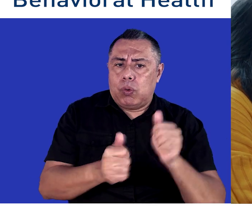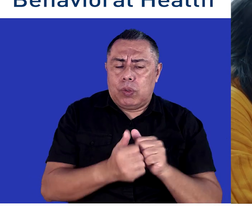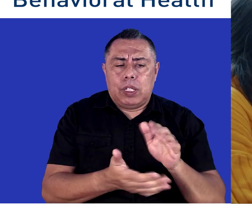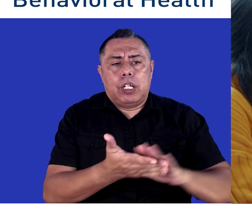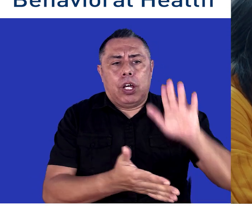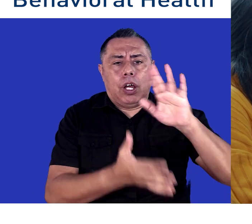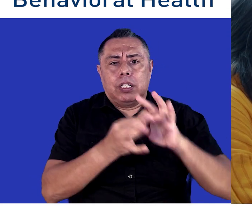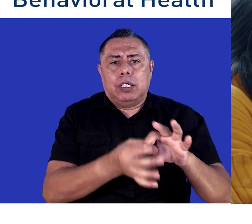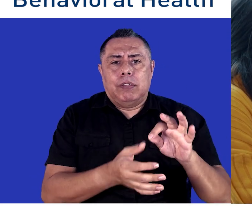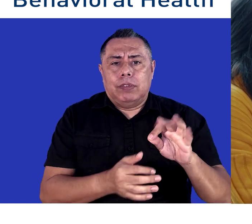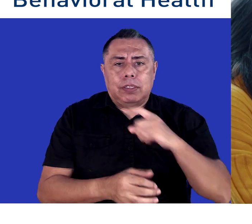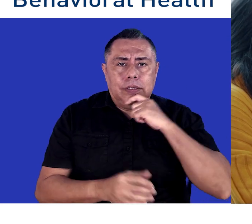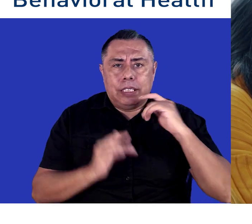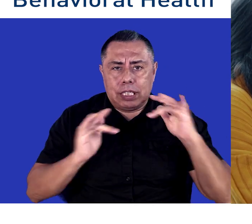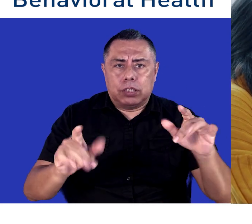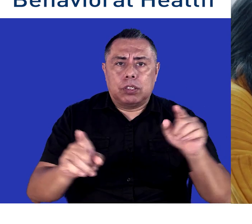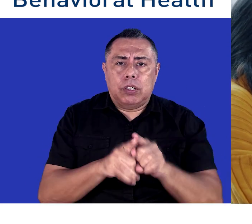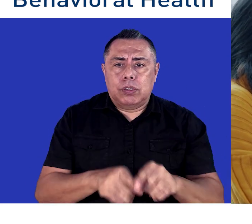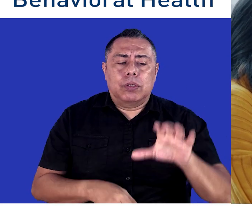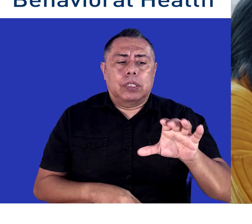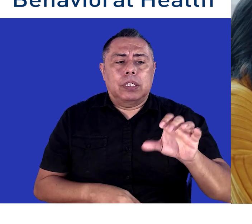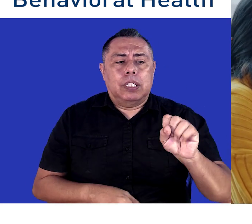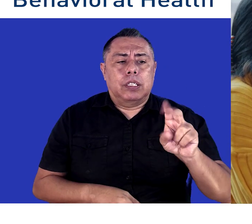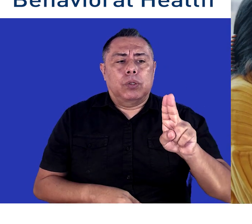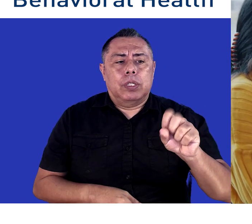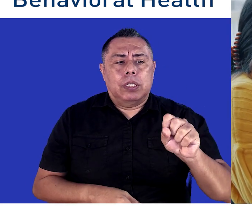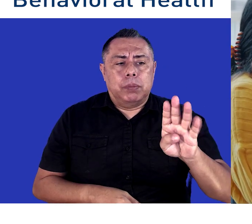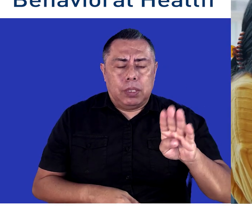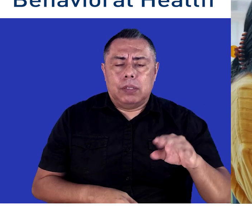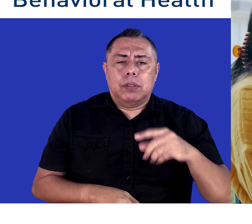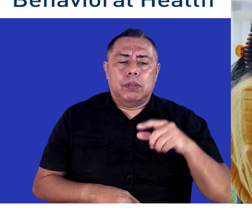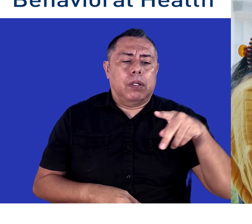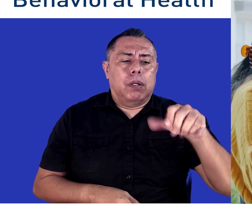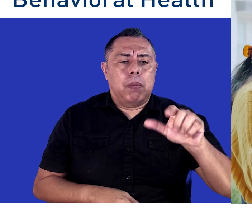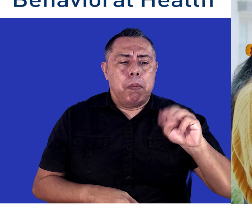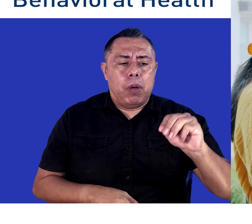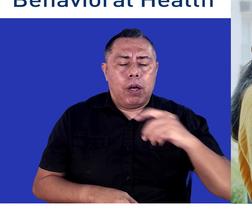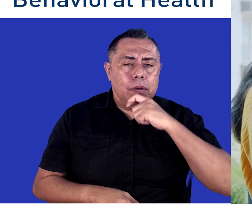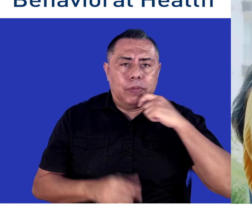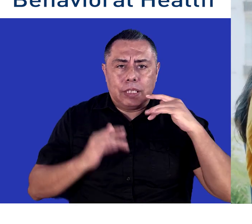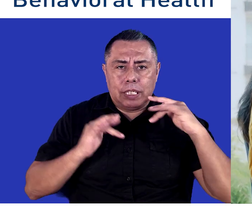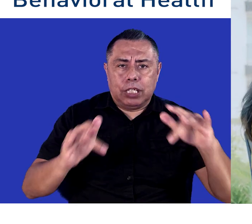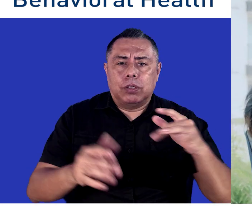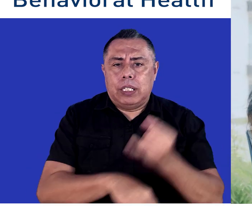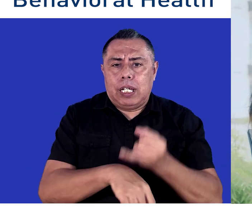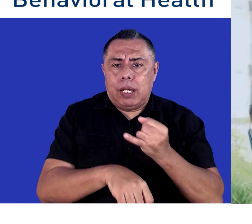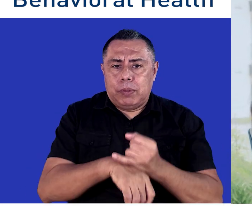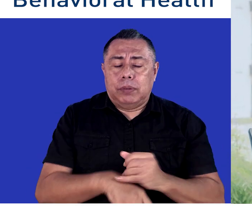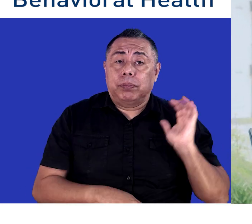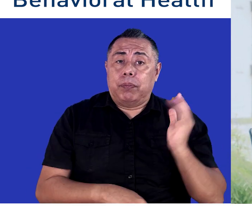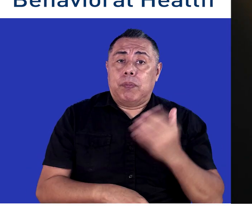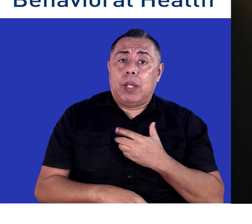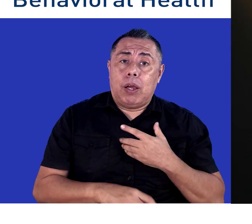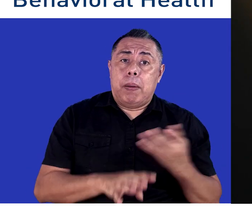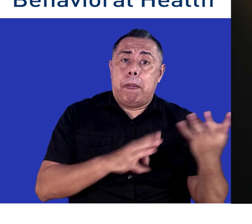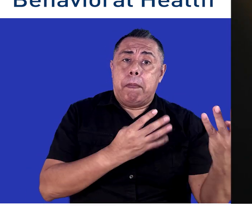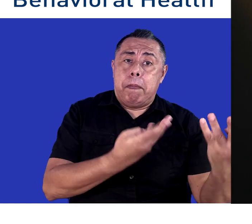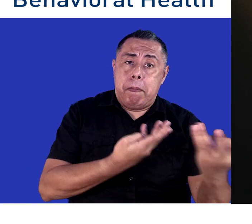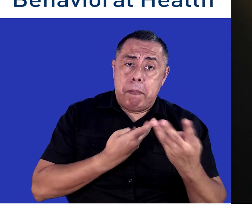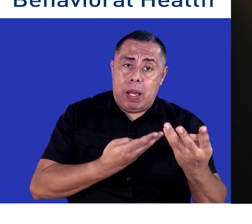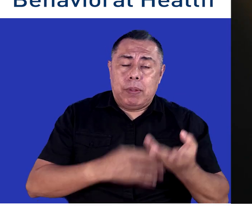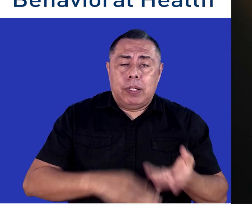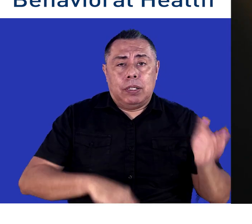relationship with College of the Desert and CSUSB, Palm Desert Campus. Pipeline outreach increased, reaching